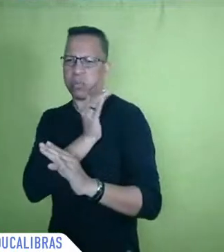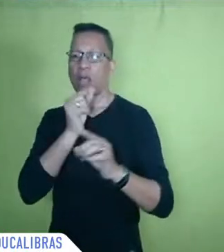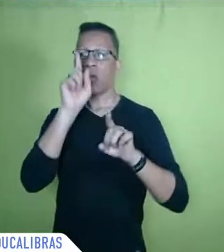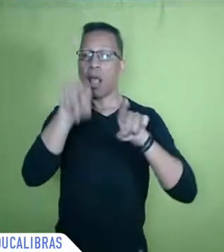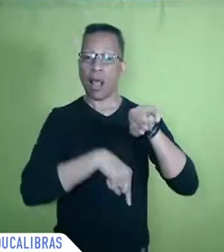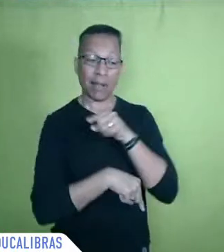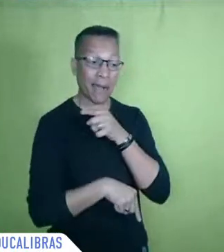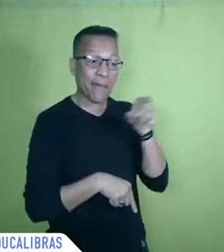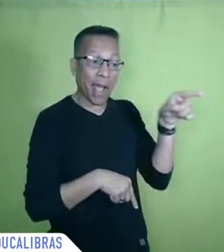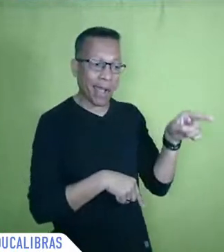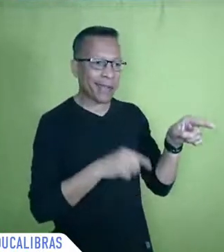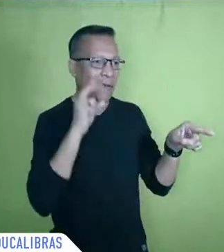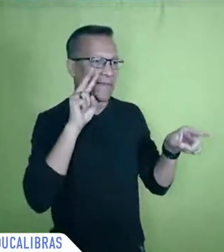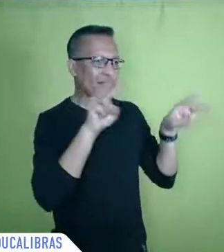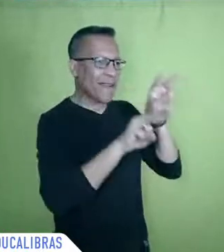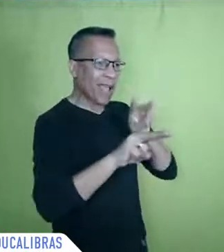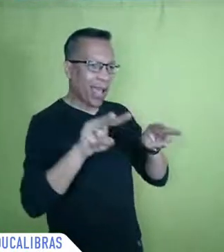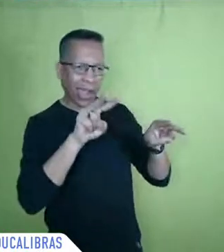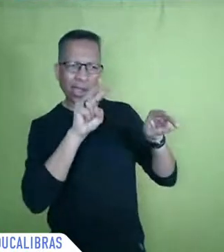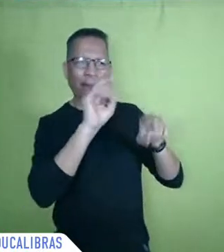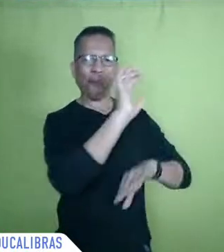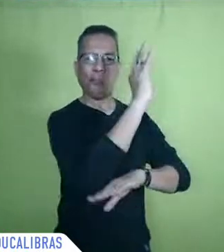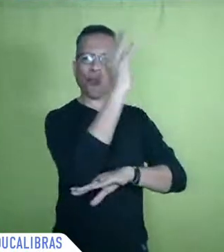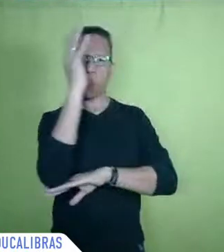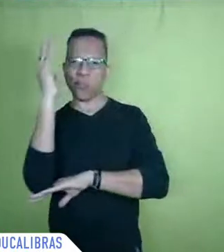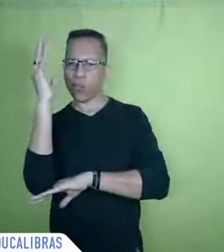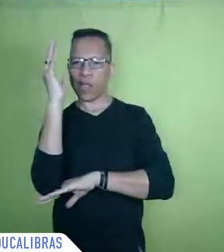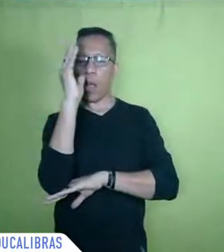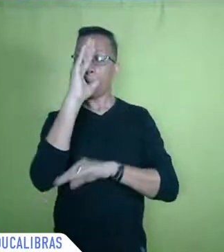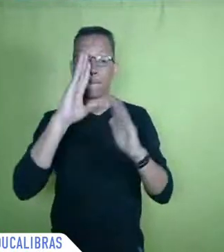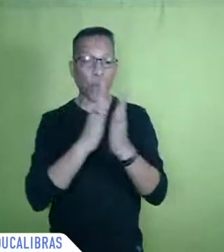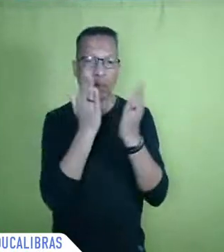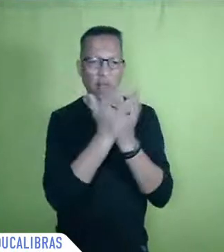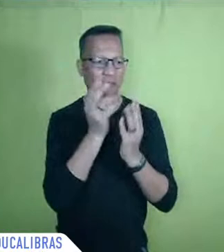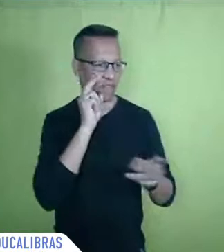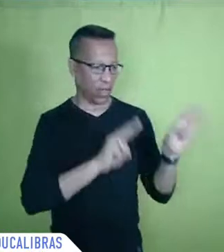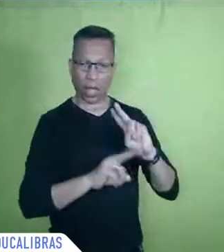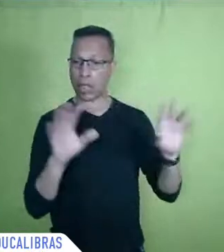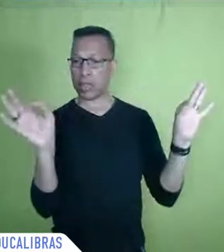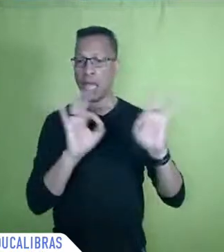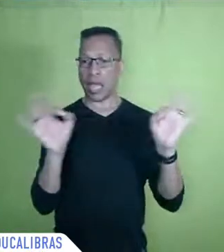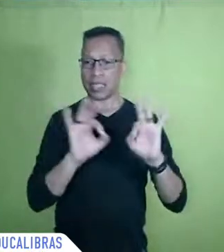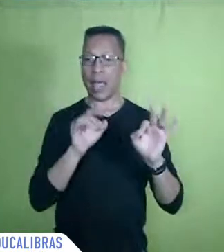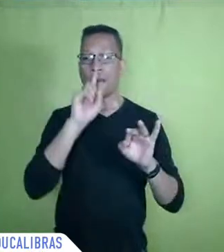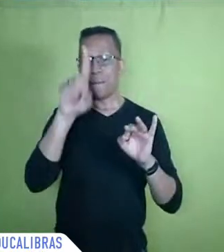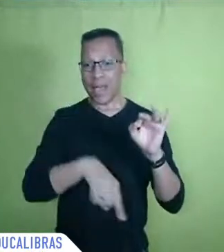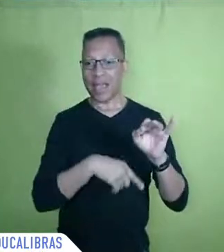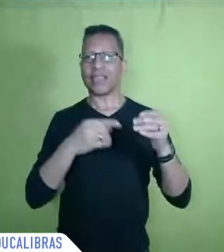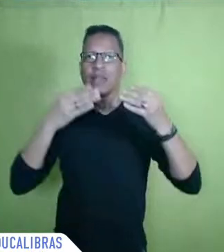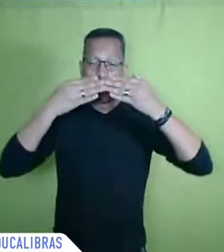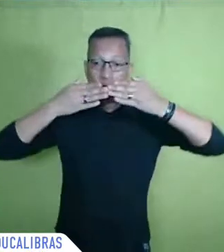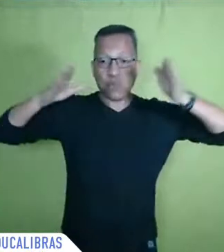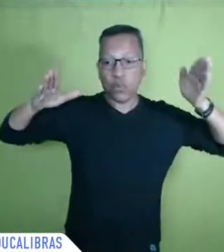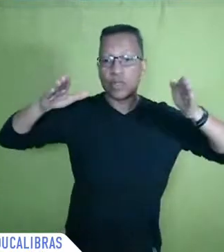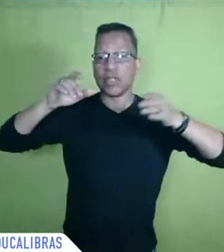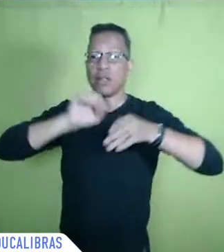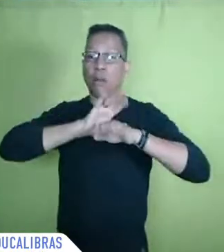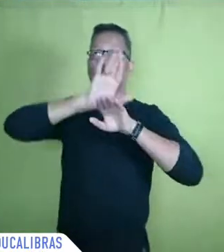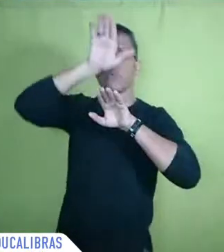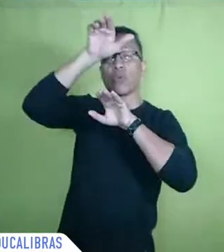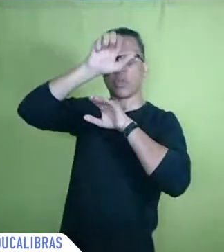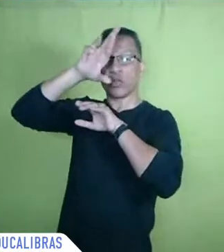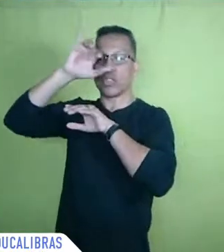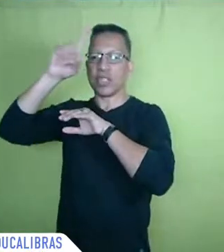close to the social media, close to this high society of Rio, but at the same